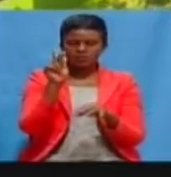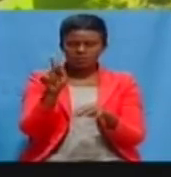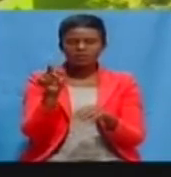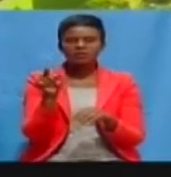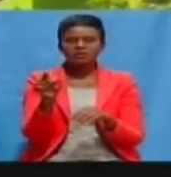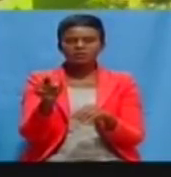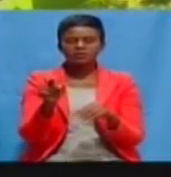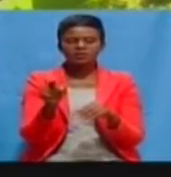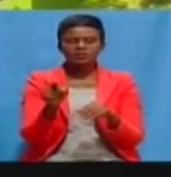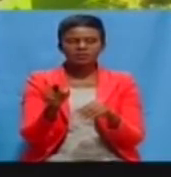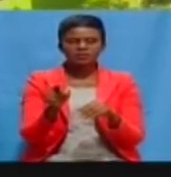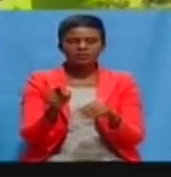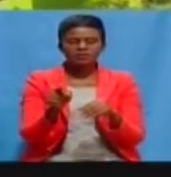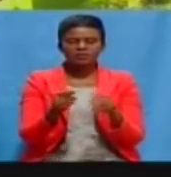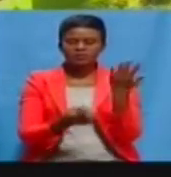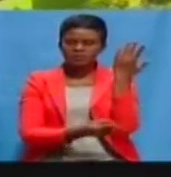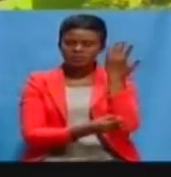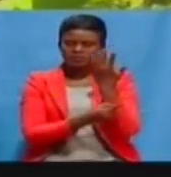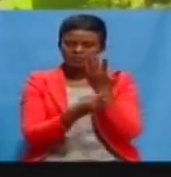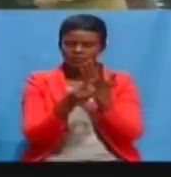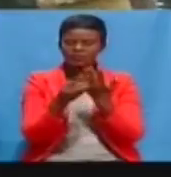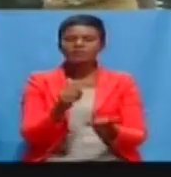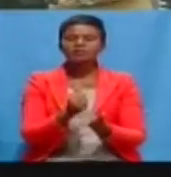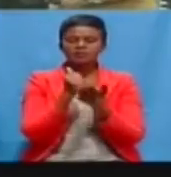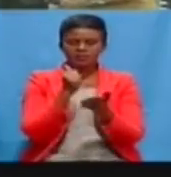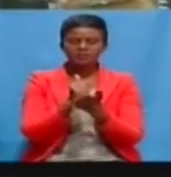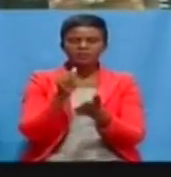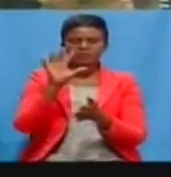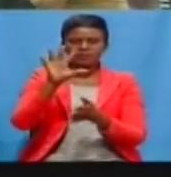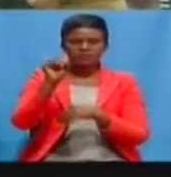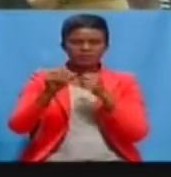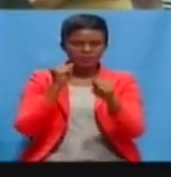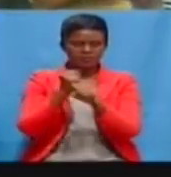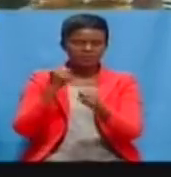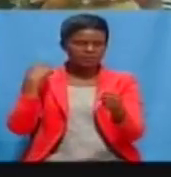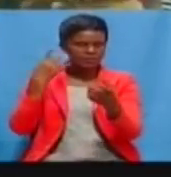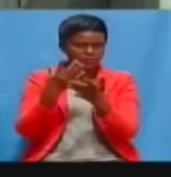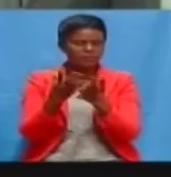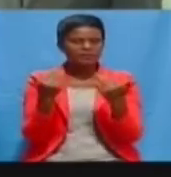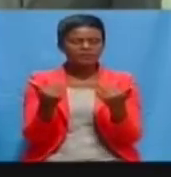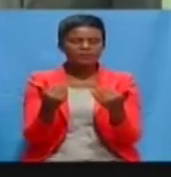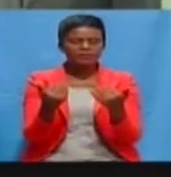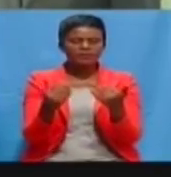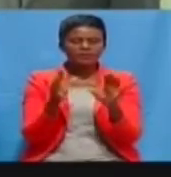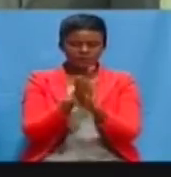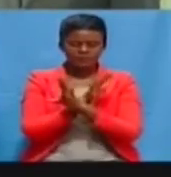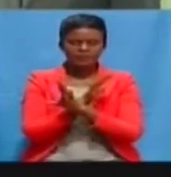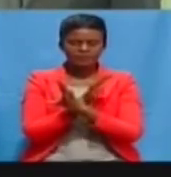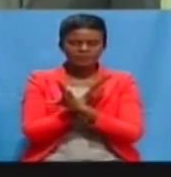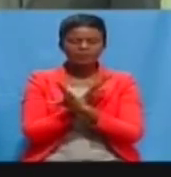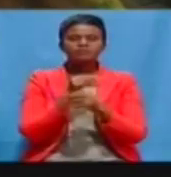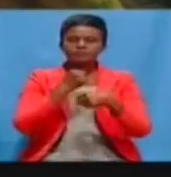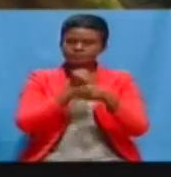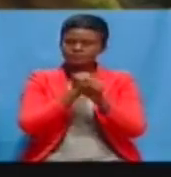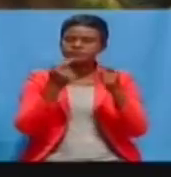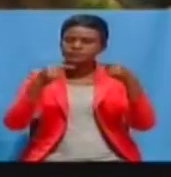source of development assistance to Zambia for over 50 years. Happily, Zambia has made progress